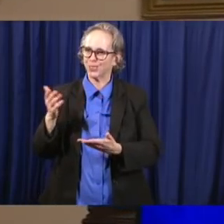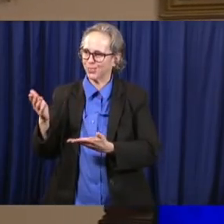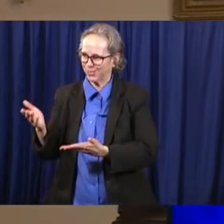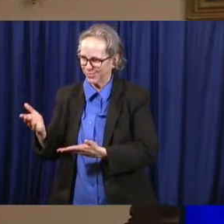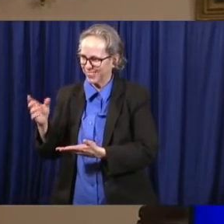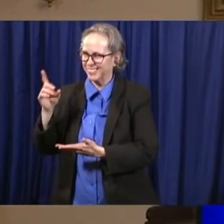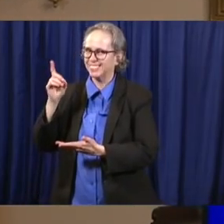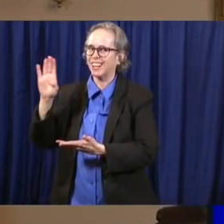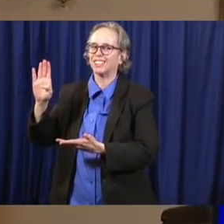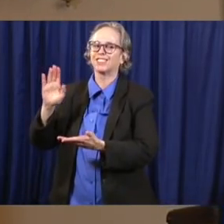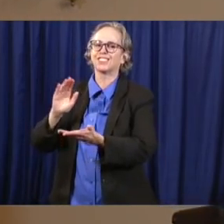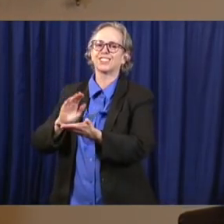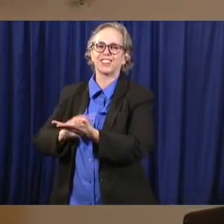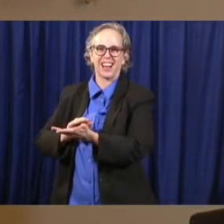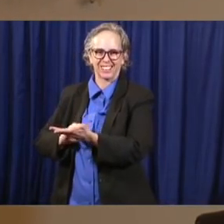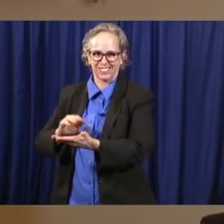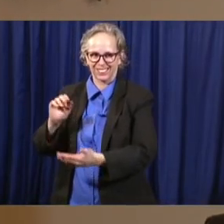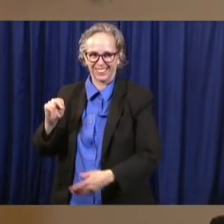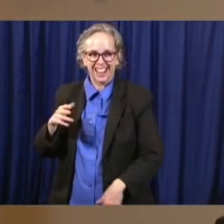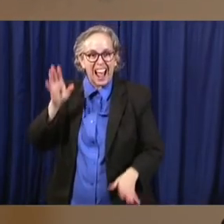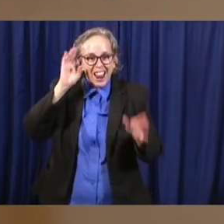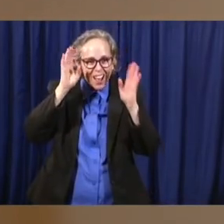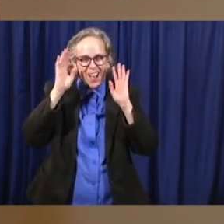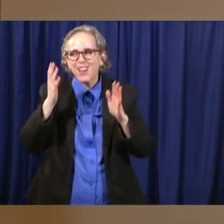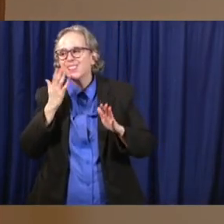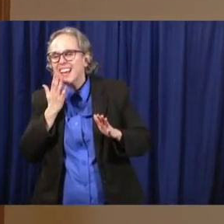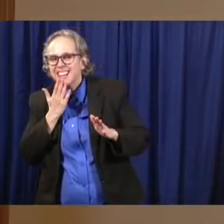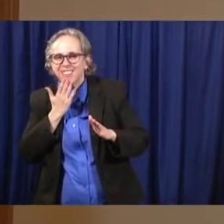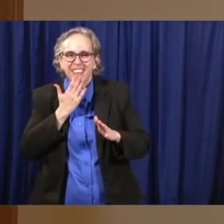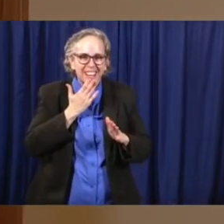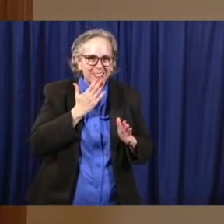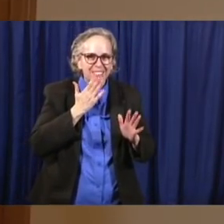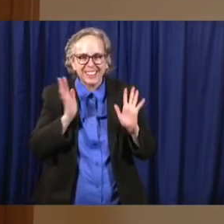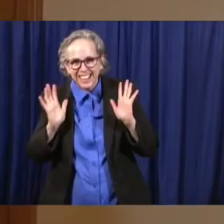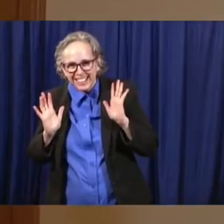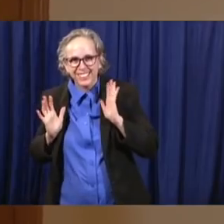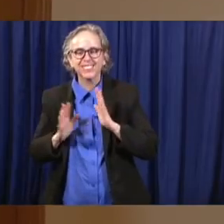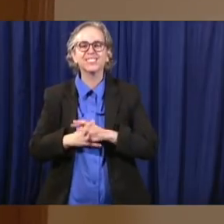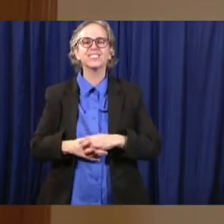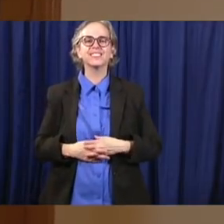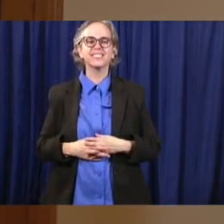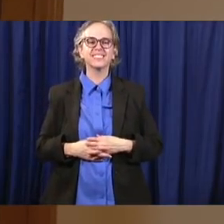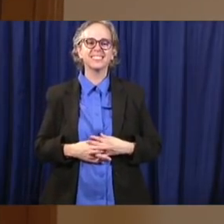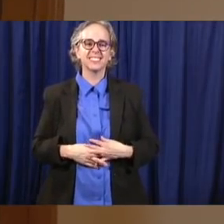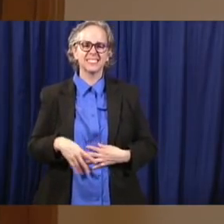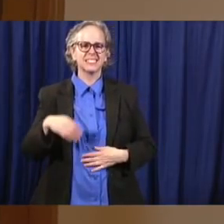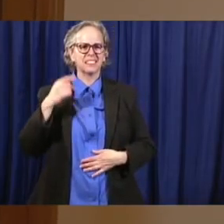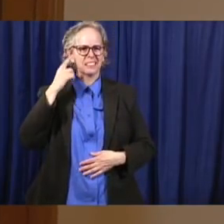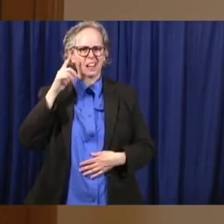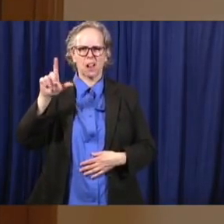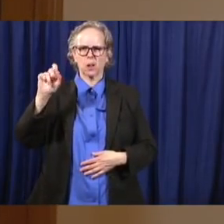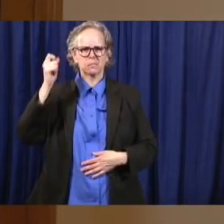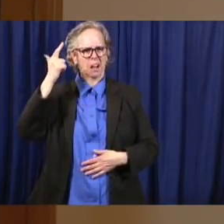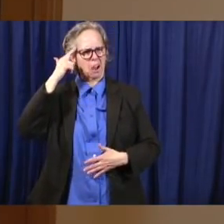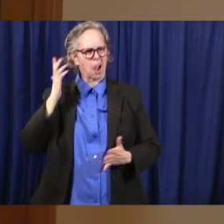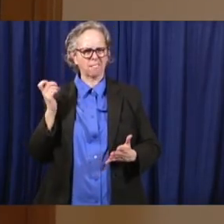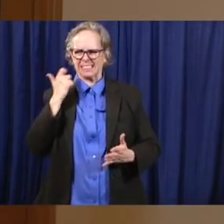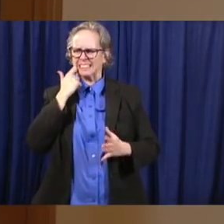you, Governor, Lieutenant Governor. I think the message the Lieutenant Governor just gave is